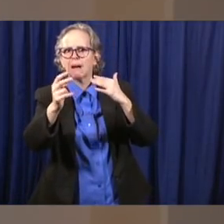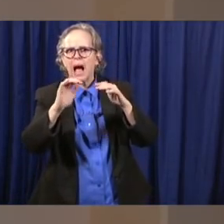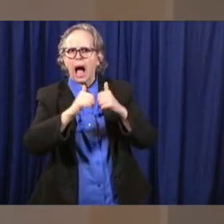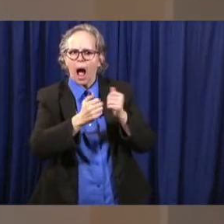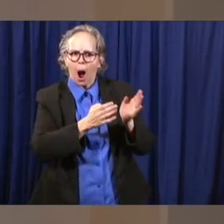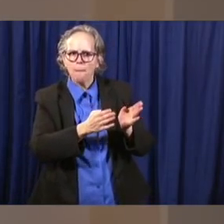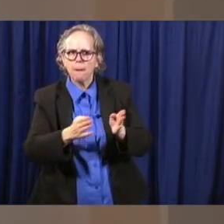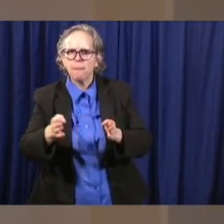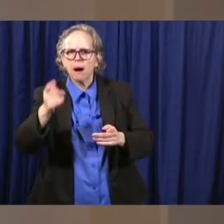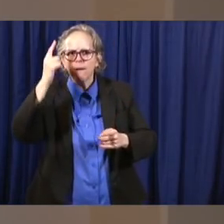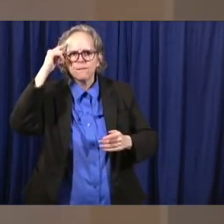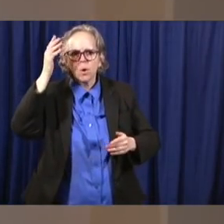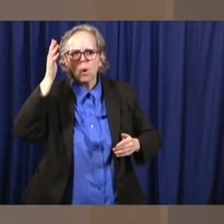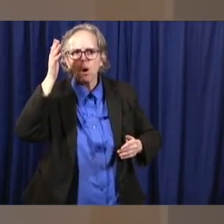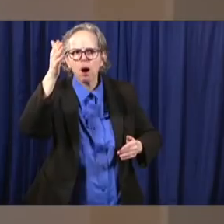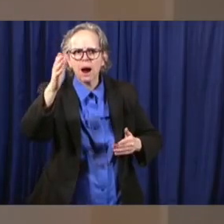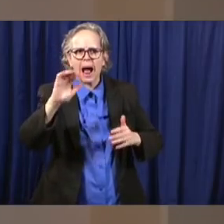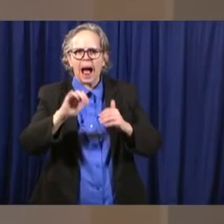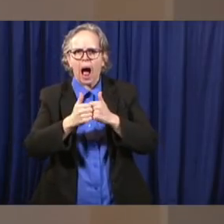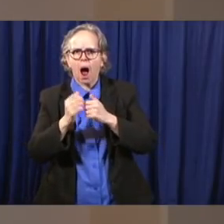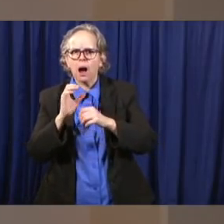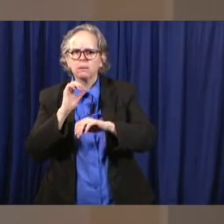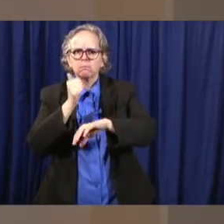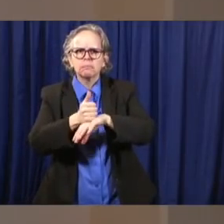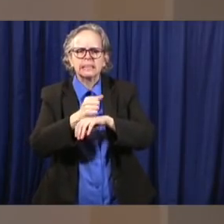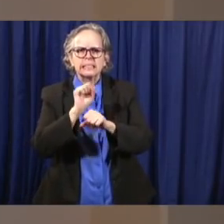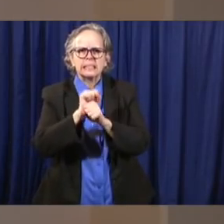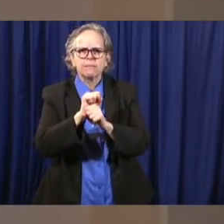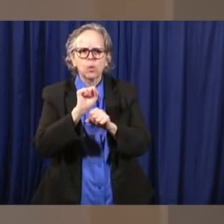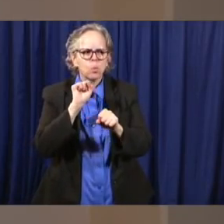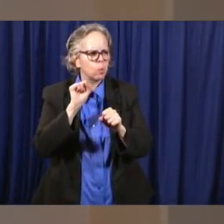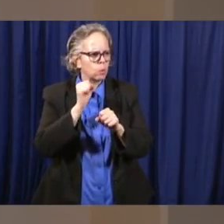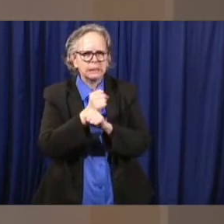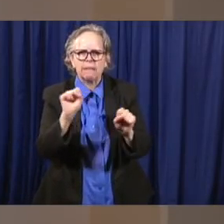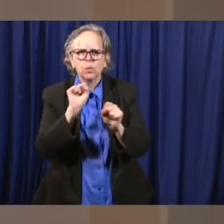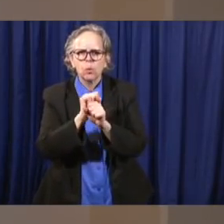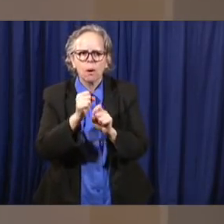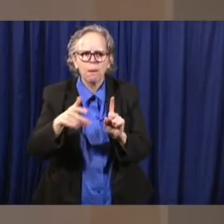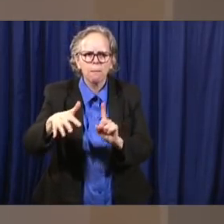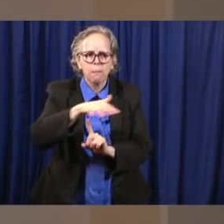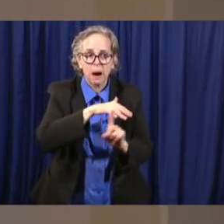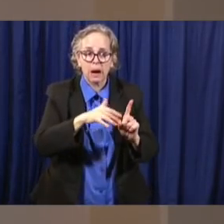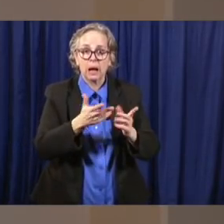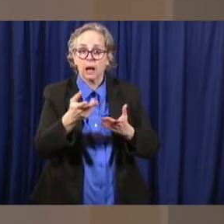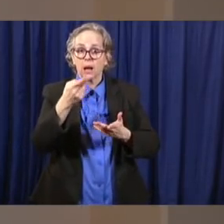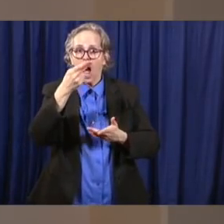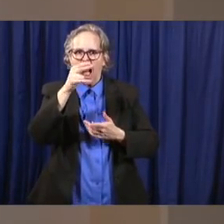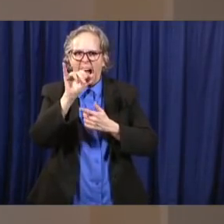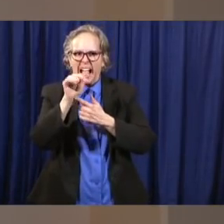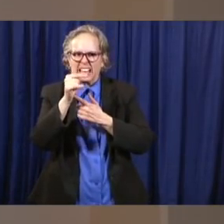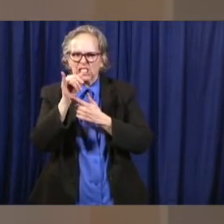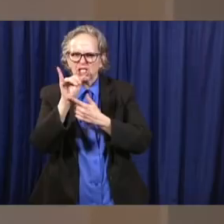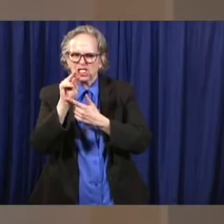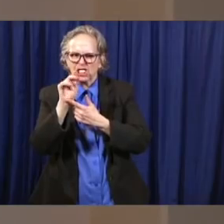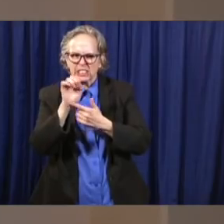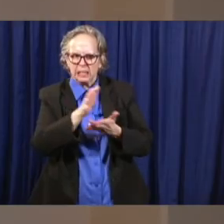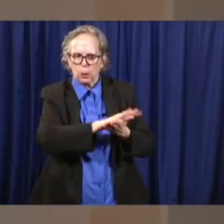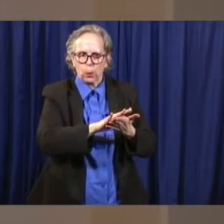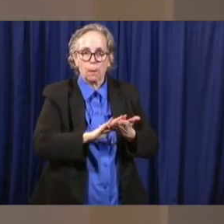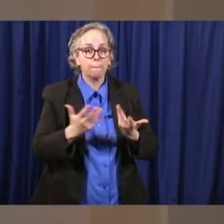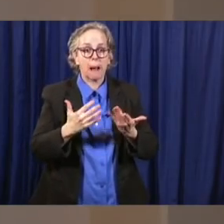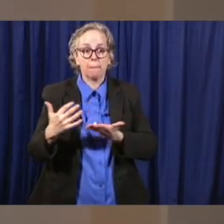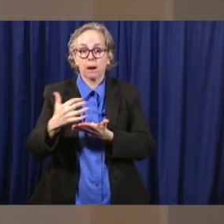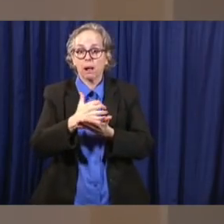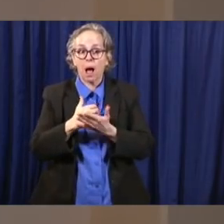have, on the hygiene front, on the social distancing front, on maybe even having masks and other things available for